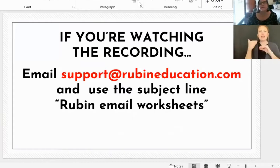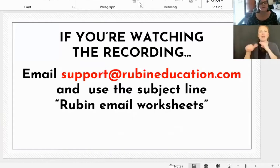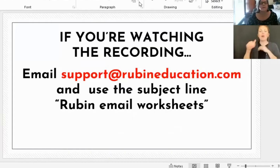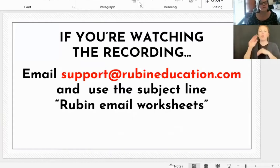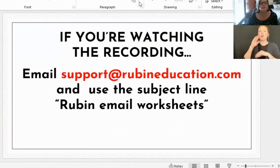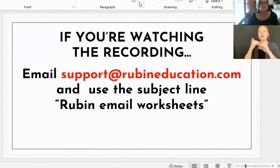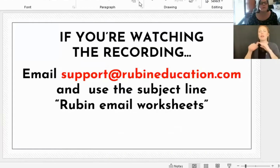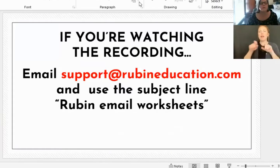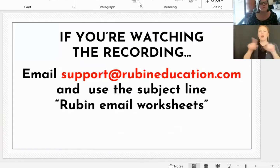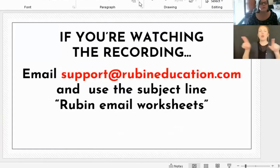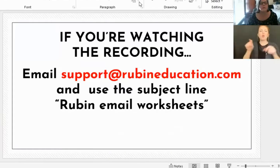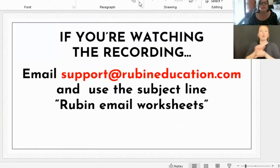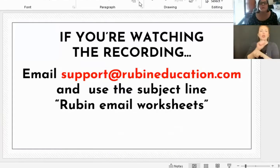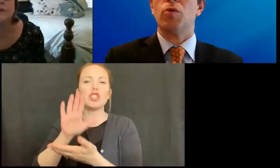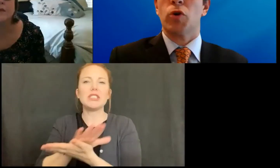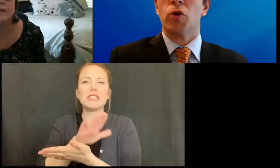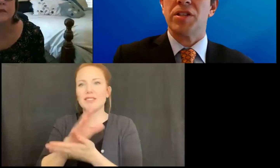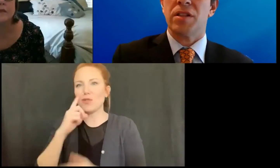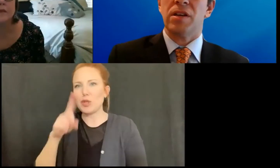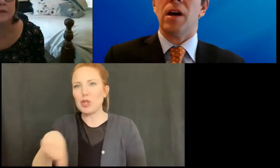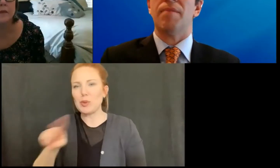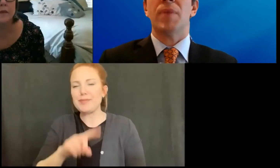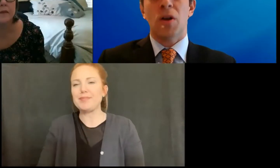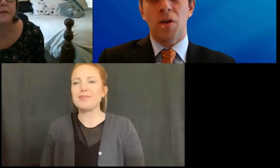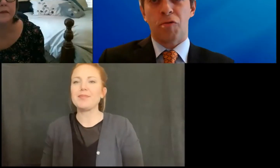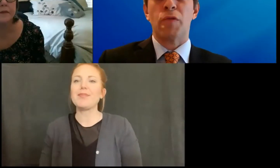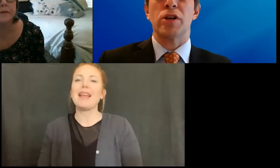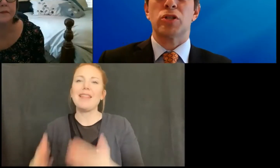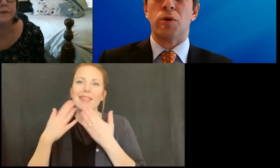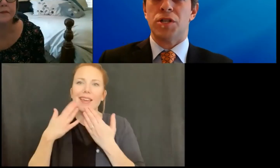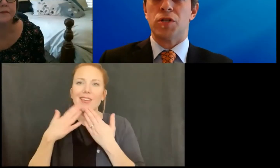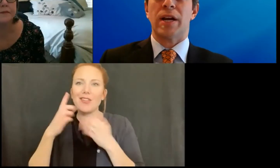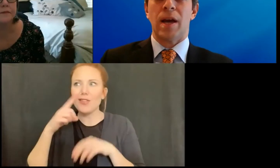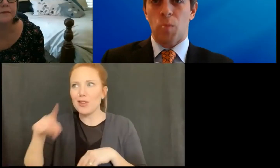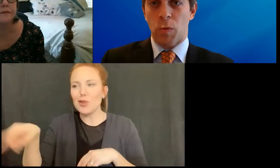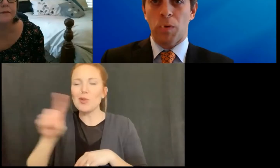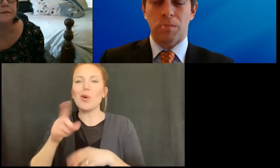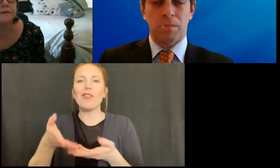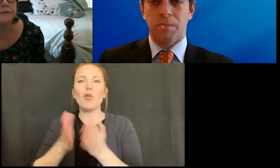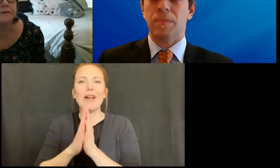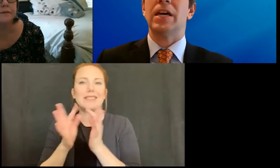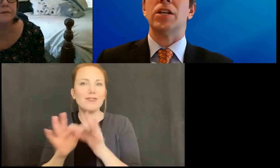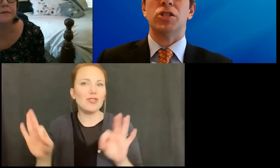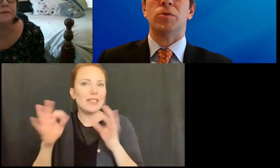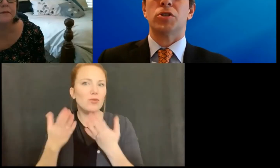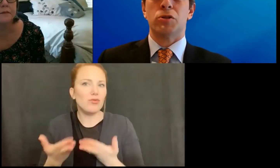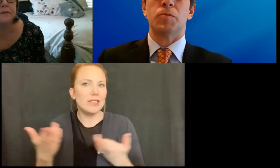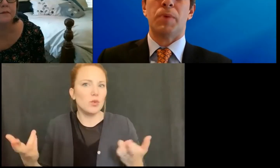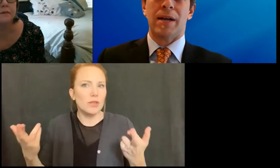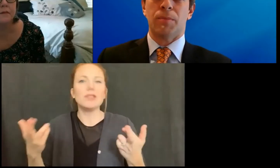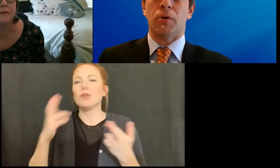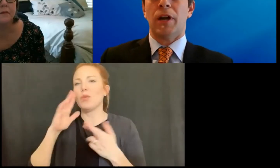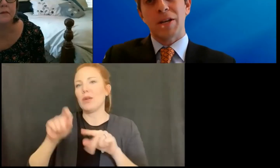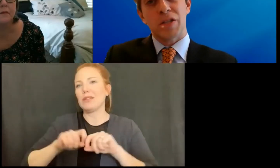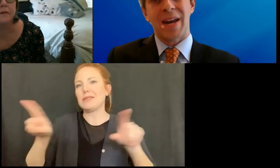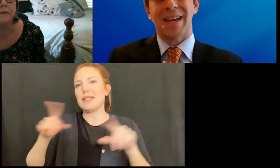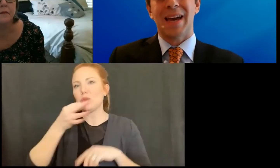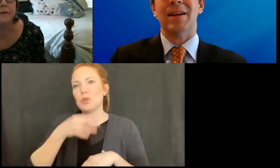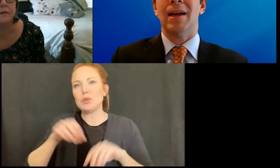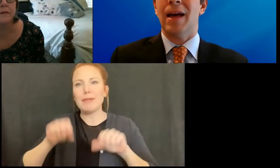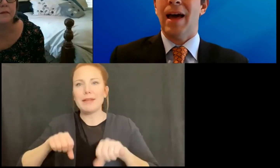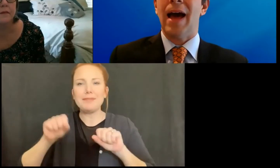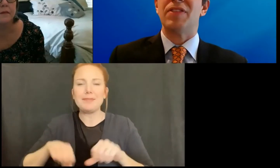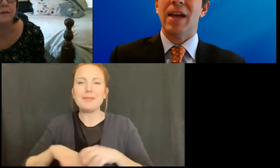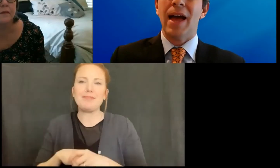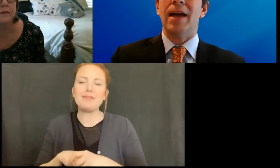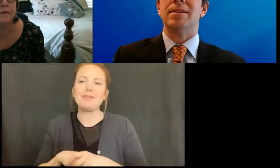Right? Thank you to those who are requesting the free resources. Again, we will get it to you as soon as possible. And I'll mention that